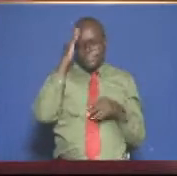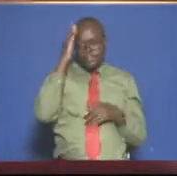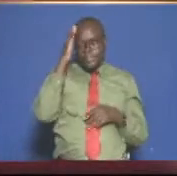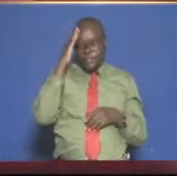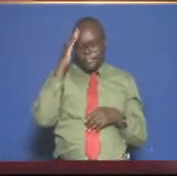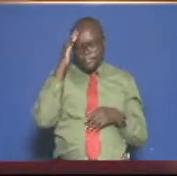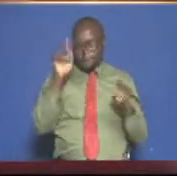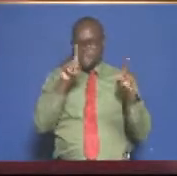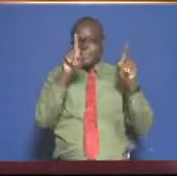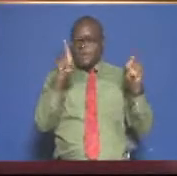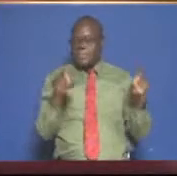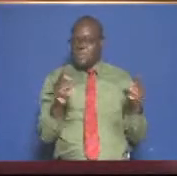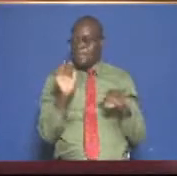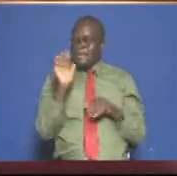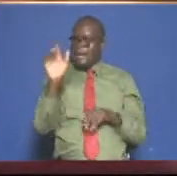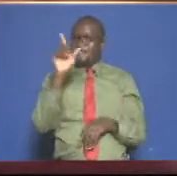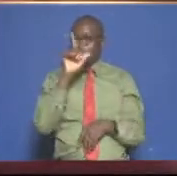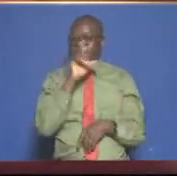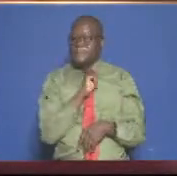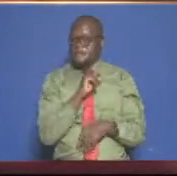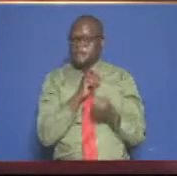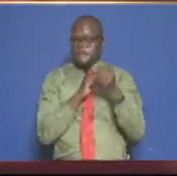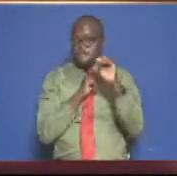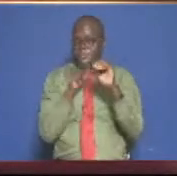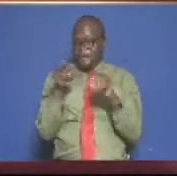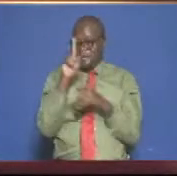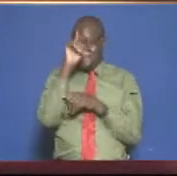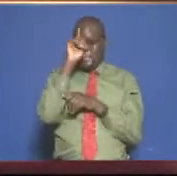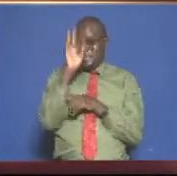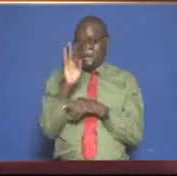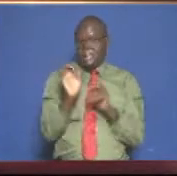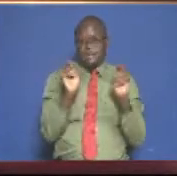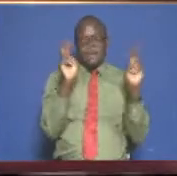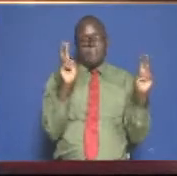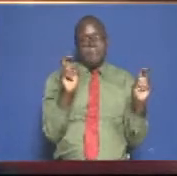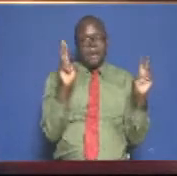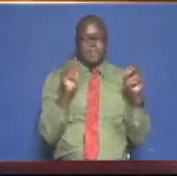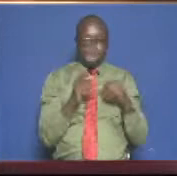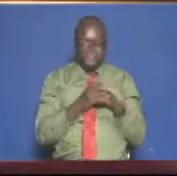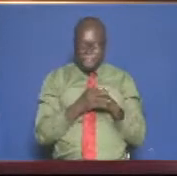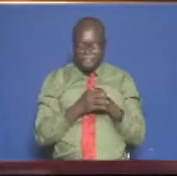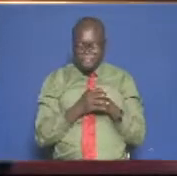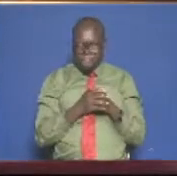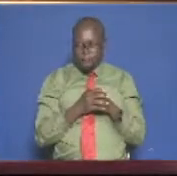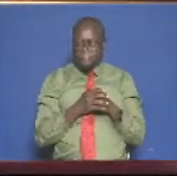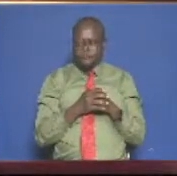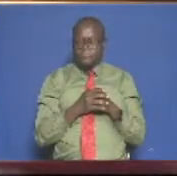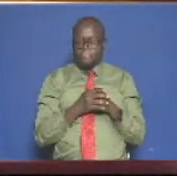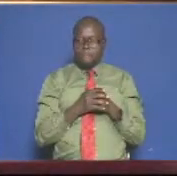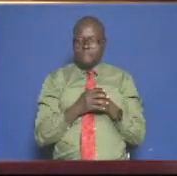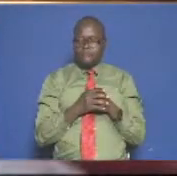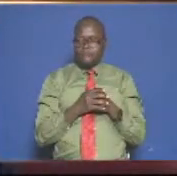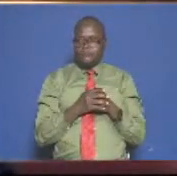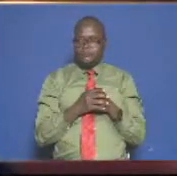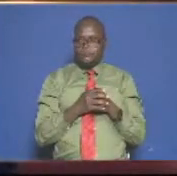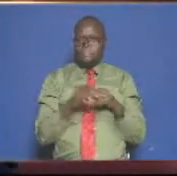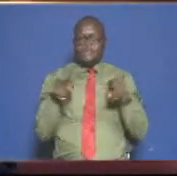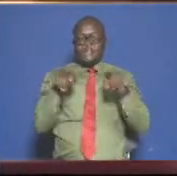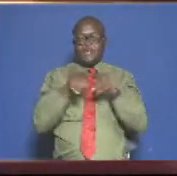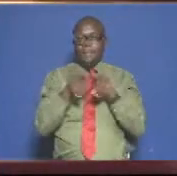the questions I've asked him. So, Mr. Speaker, this is a serious matter. Yes. Speaker, this is a serious matter. It's just like the Anglo-leasing